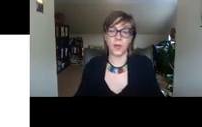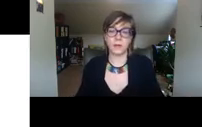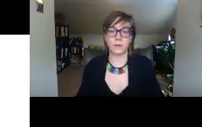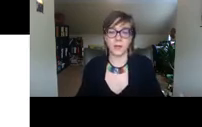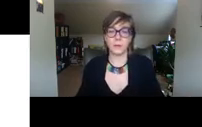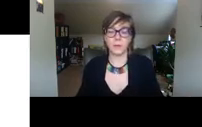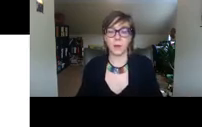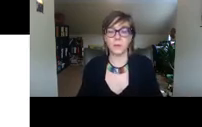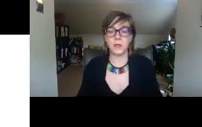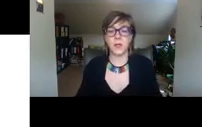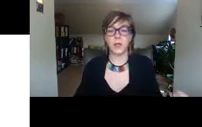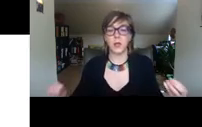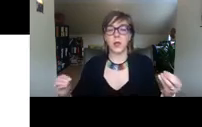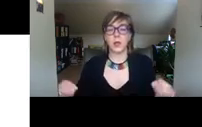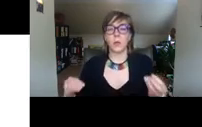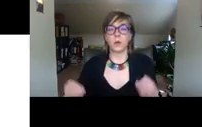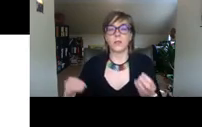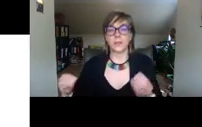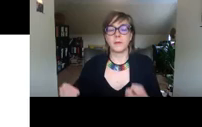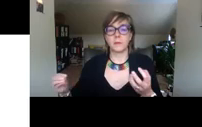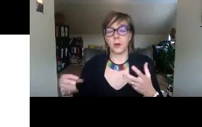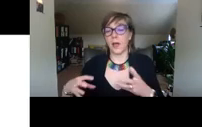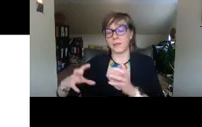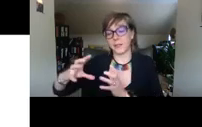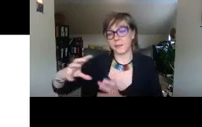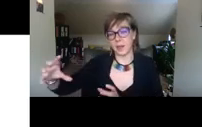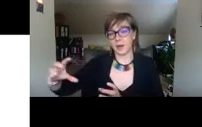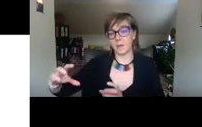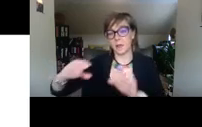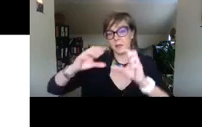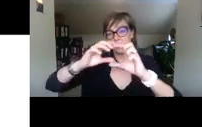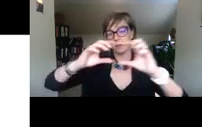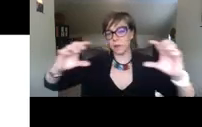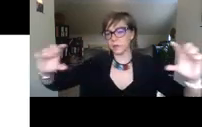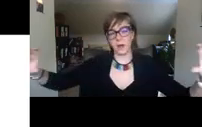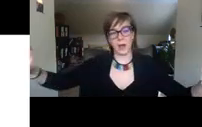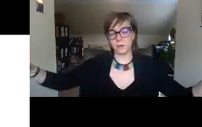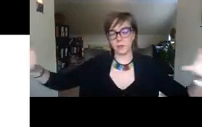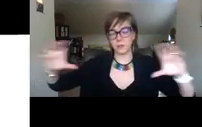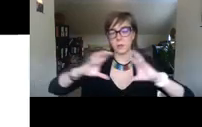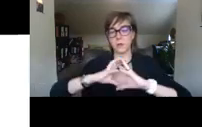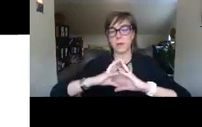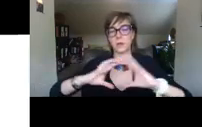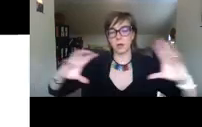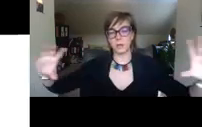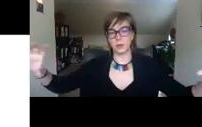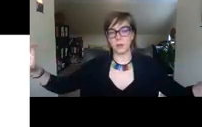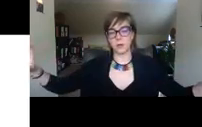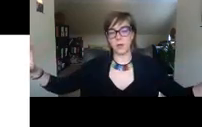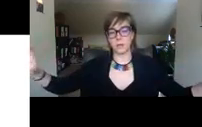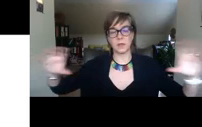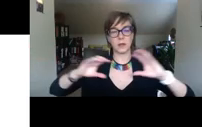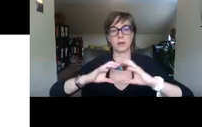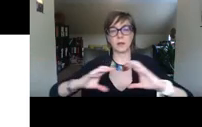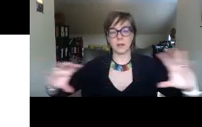different ways, different types of problems, were the same, at the same time, because in the response, this was completely anonymous. I don't know